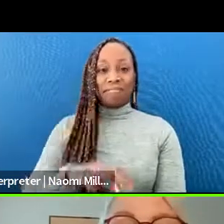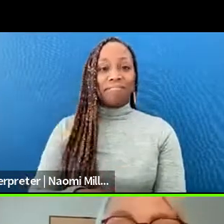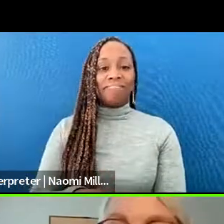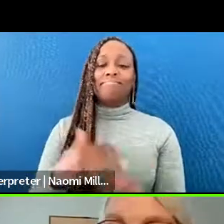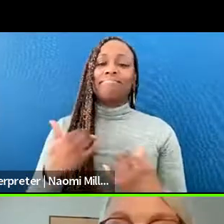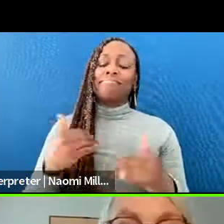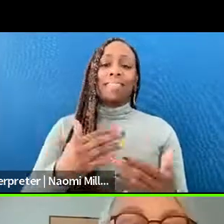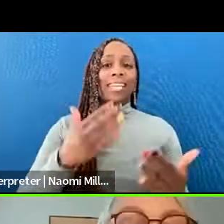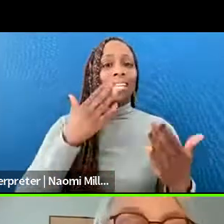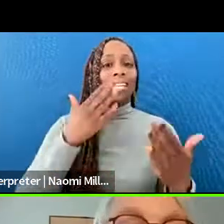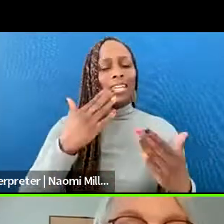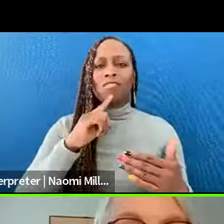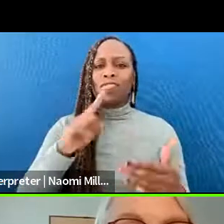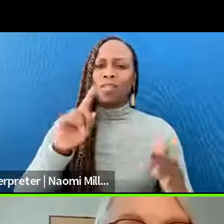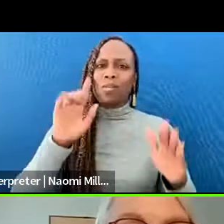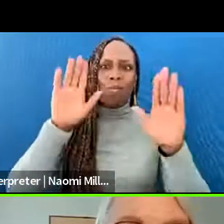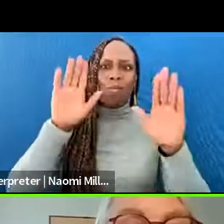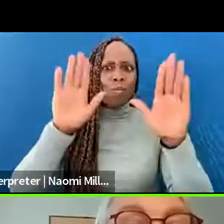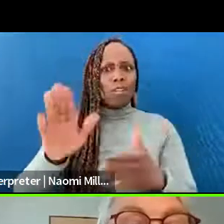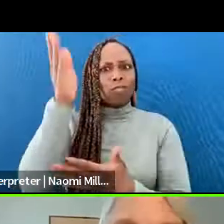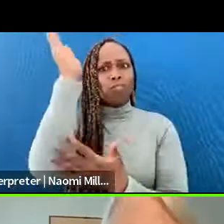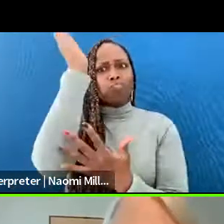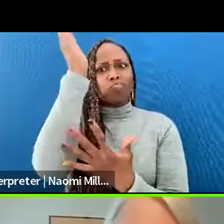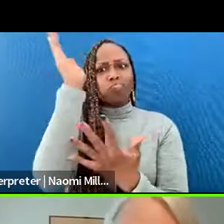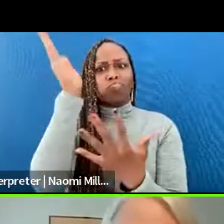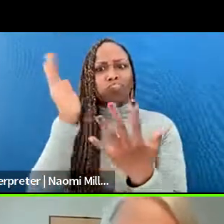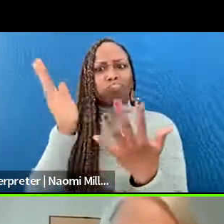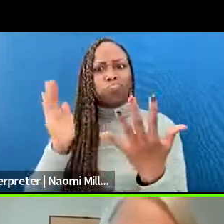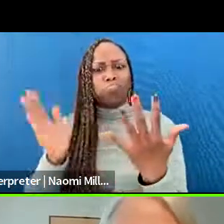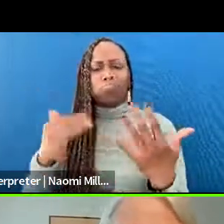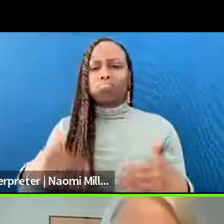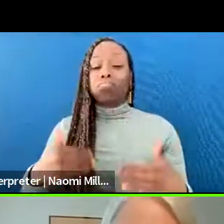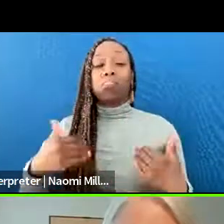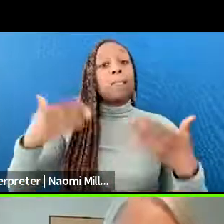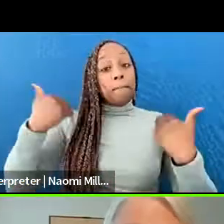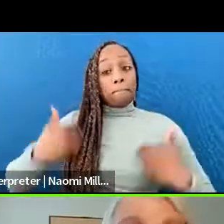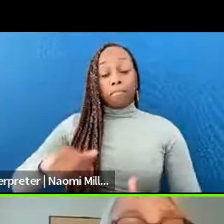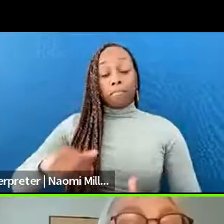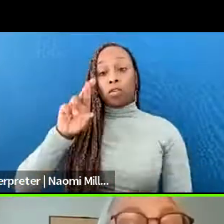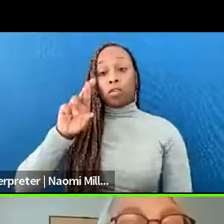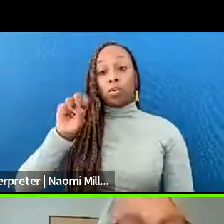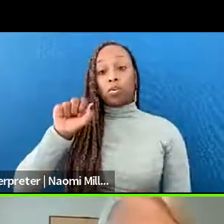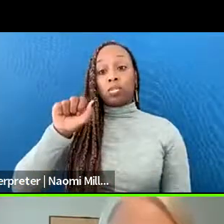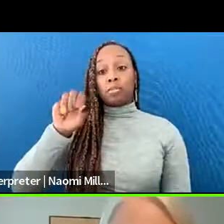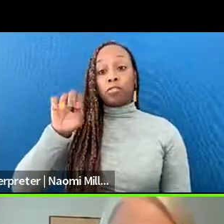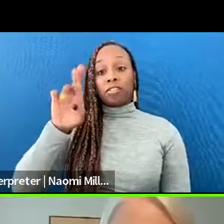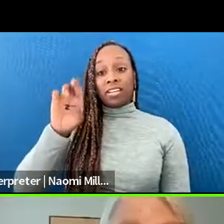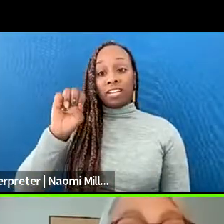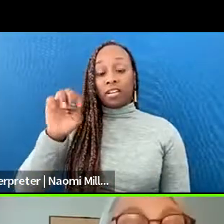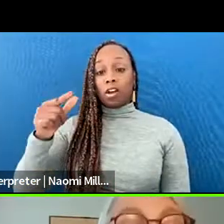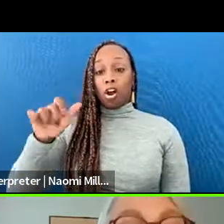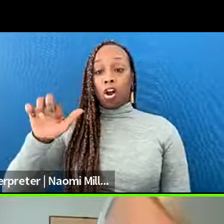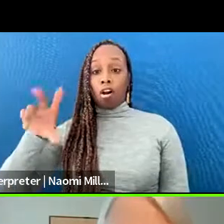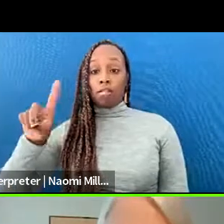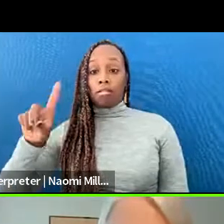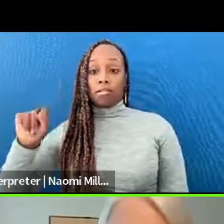those really wonderful presentations. I'm Rosemary Garland Thompson. I am